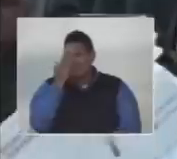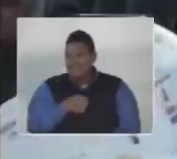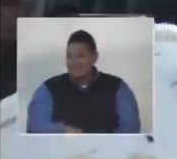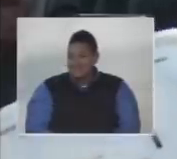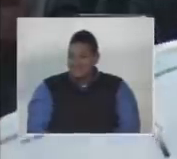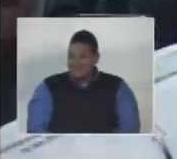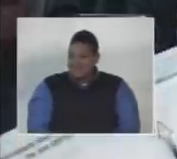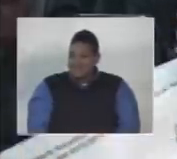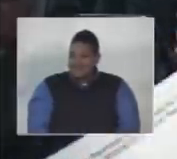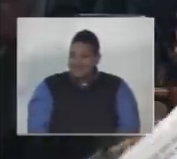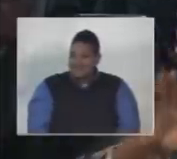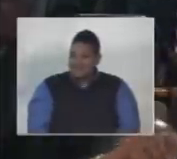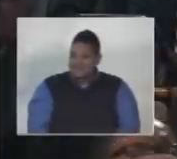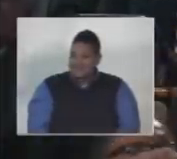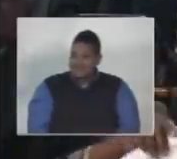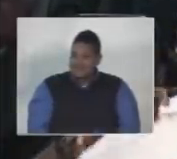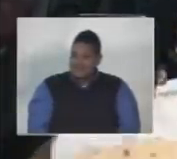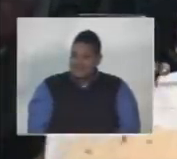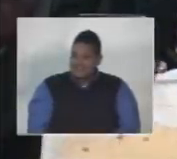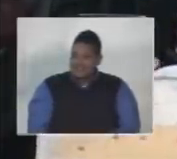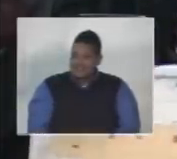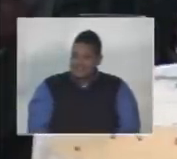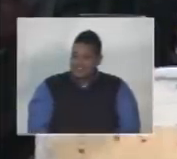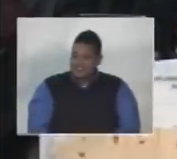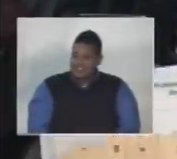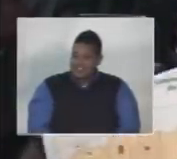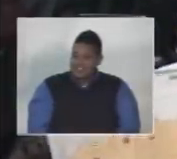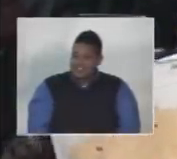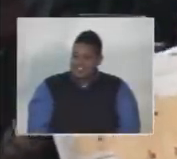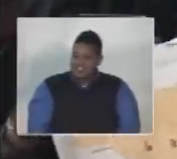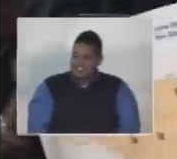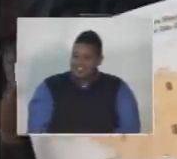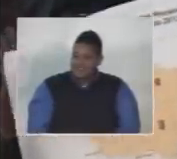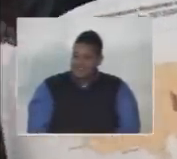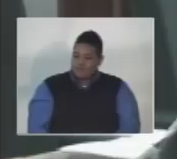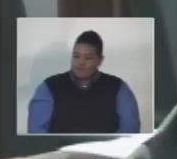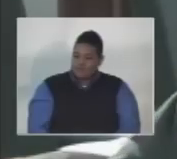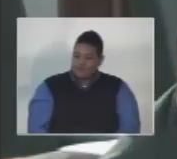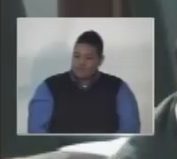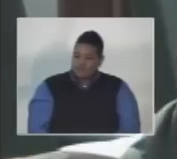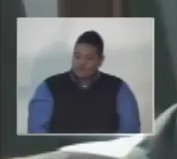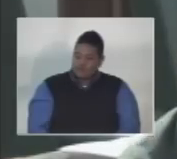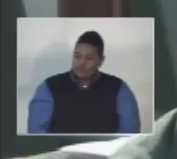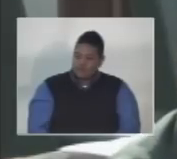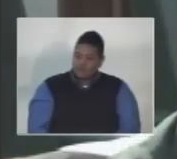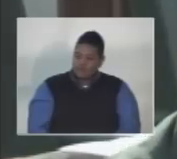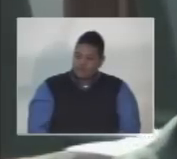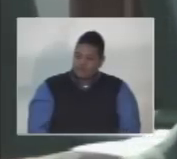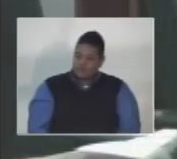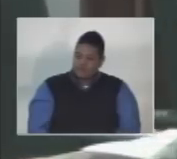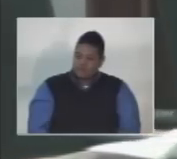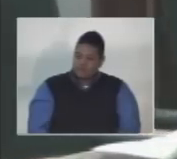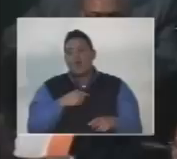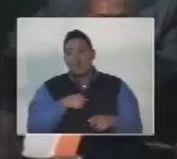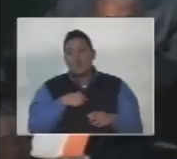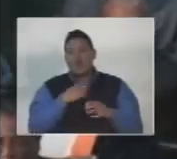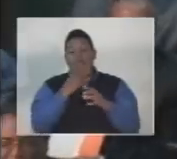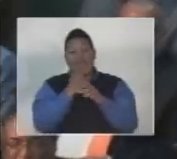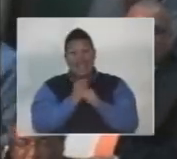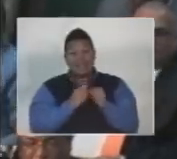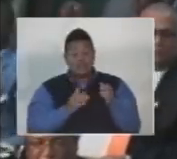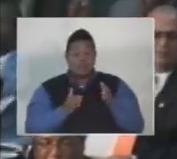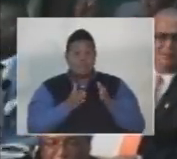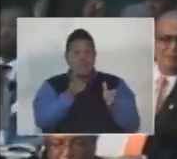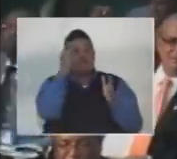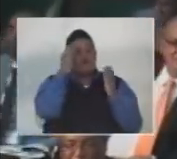in this financial year the Ministry of local government and community development will continue to roll out aspects of its local economic